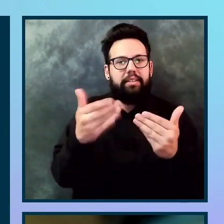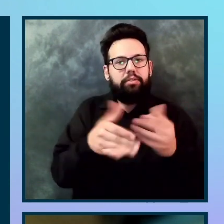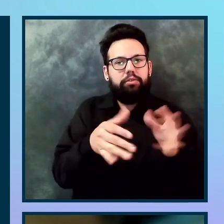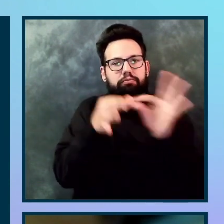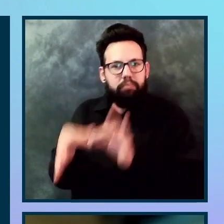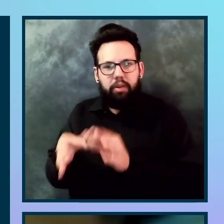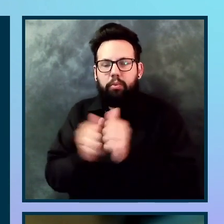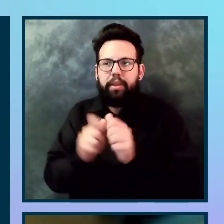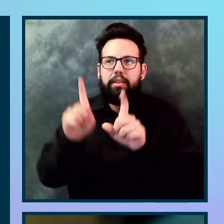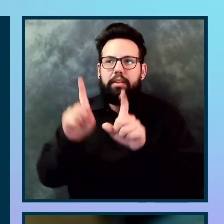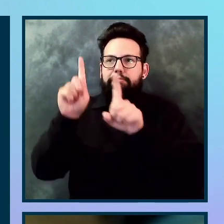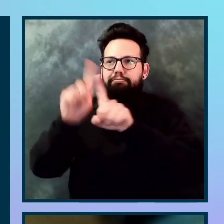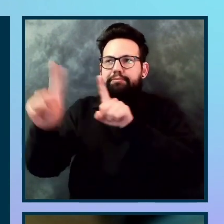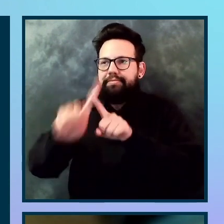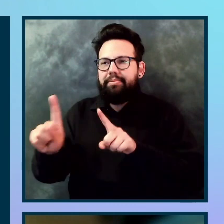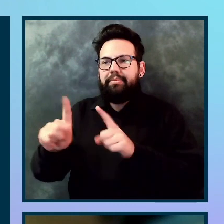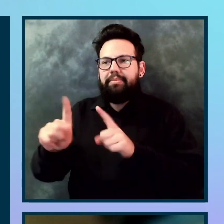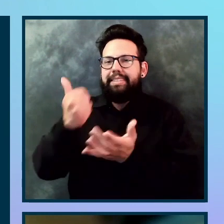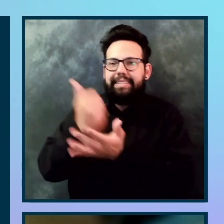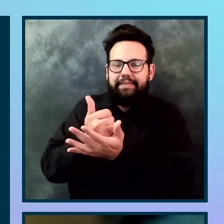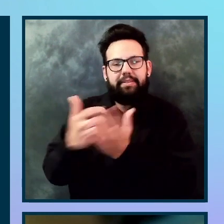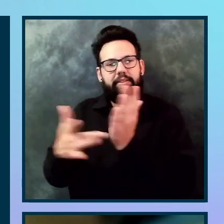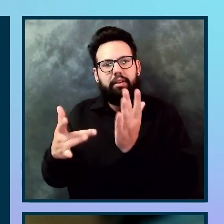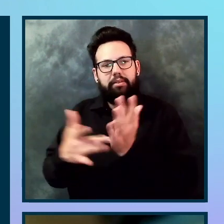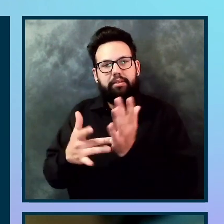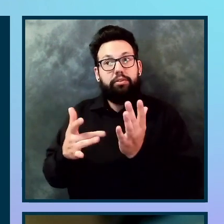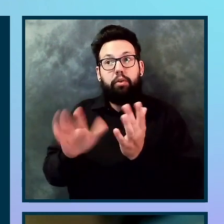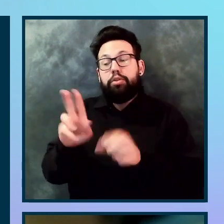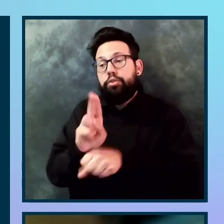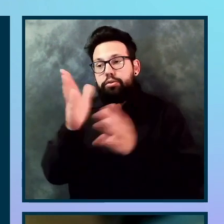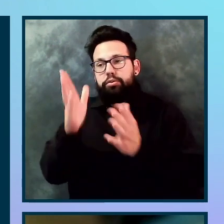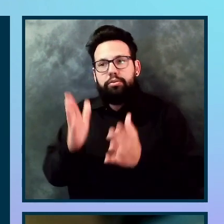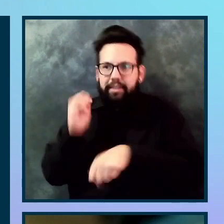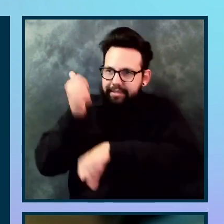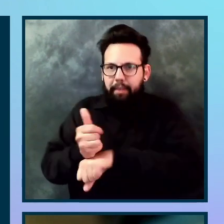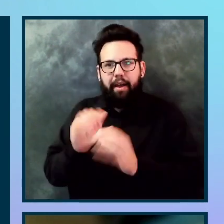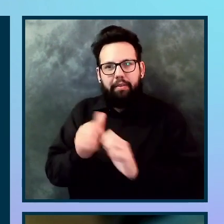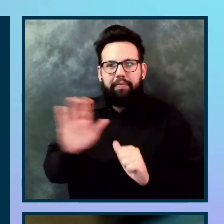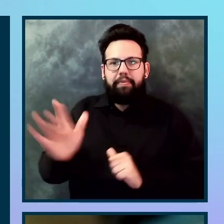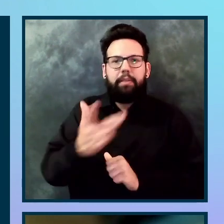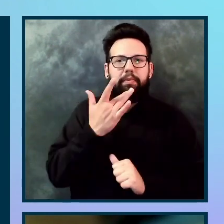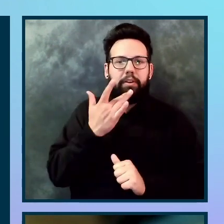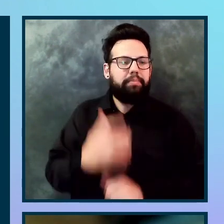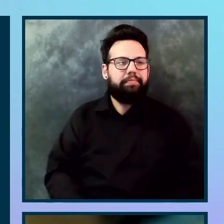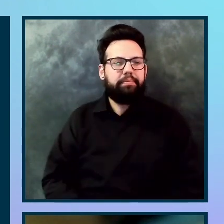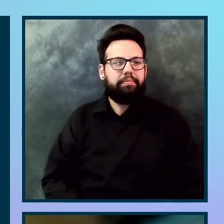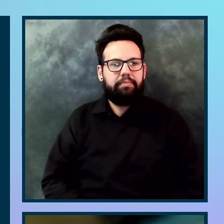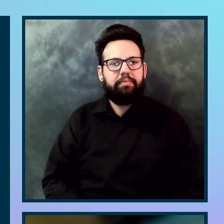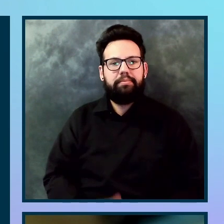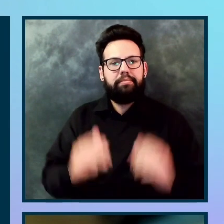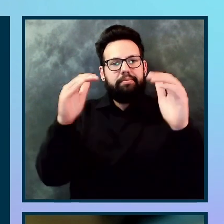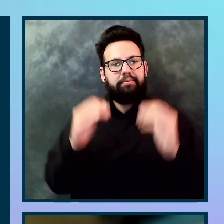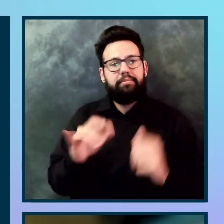or something else into your experience to allow you to customize it to the way that you can use it. And we do want some things